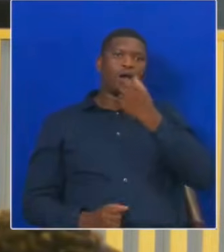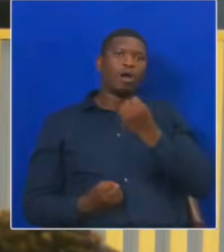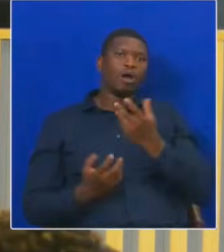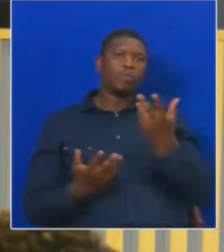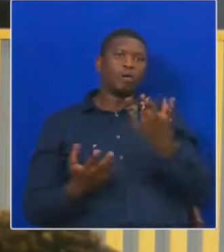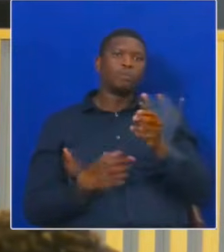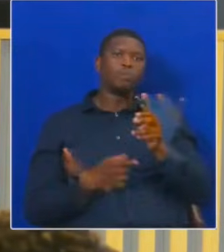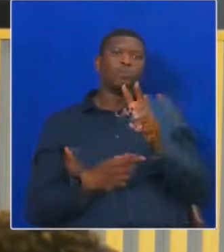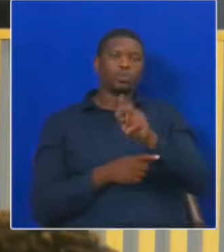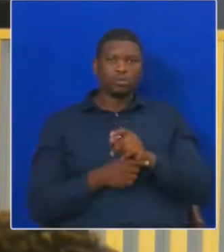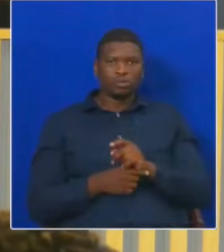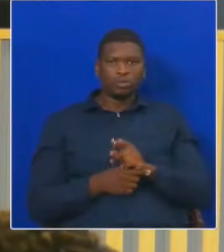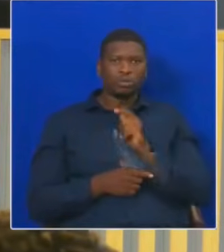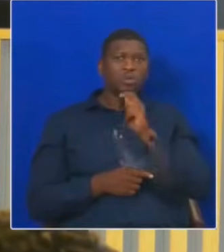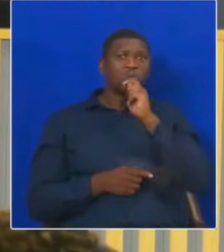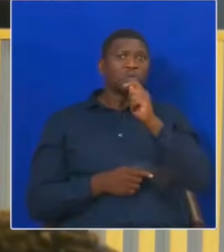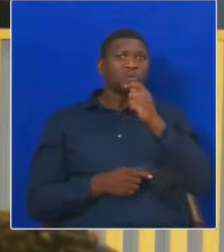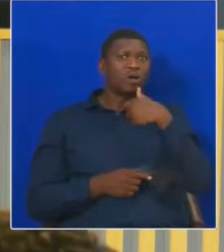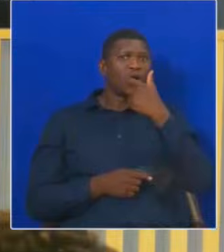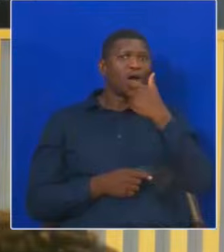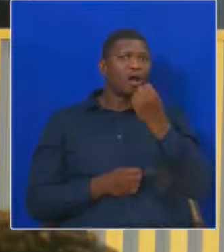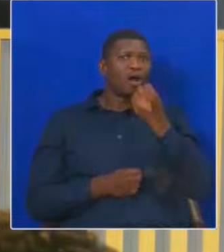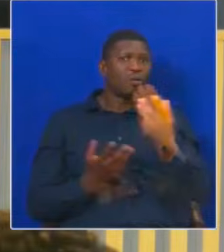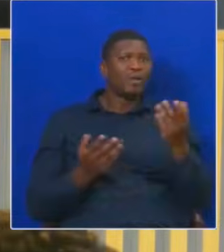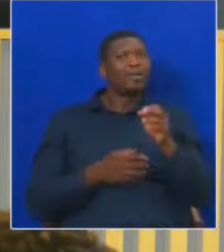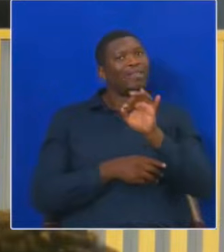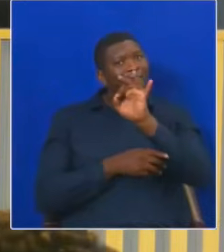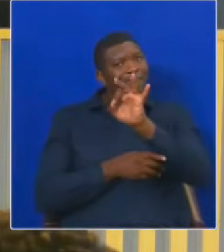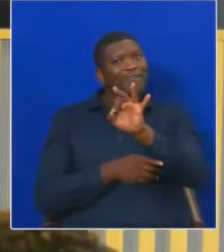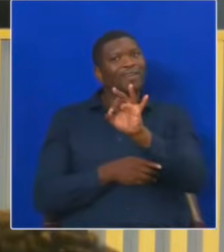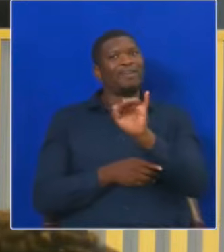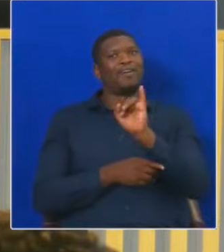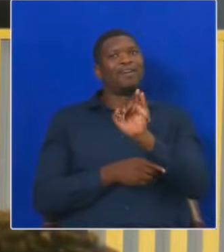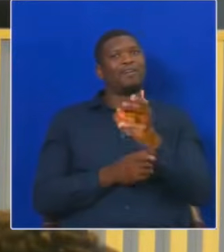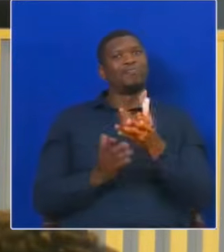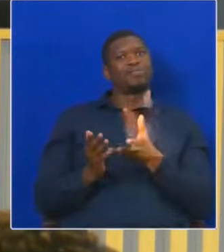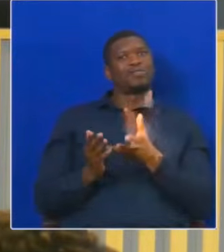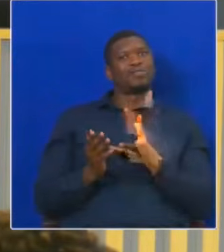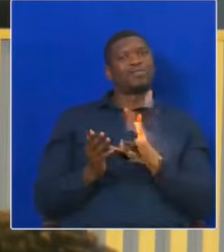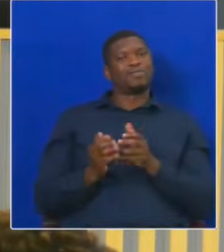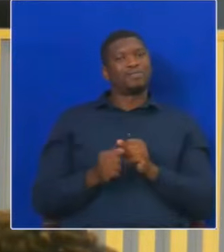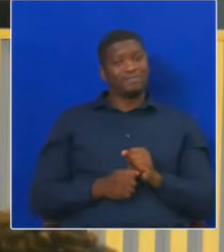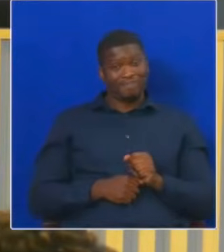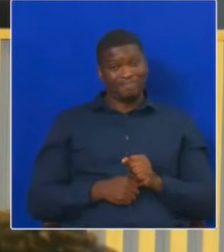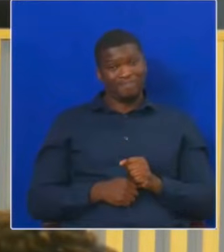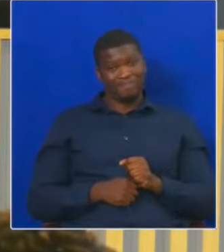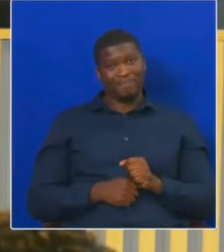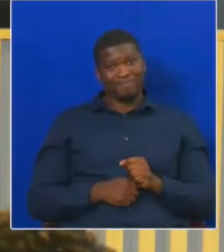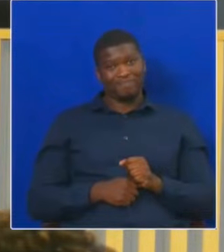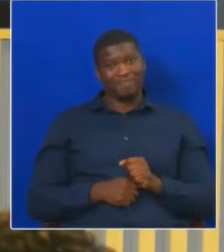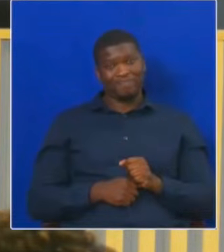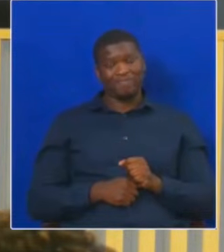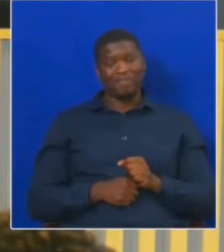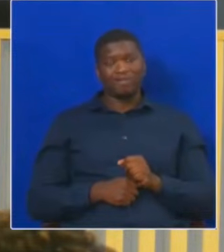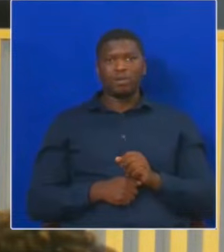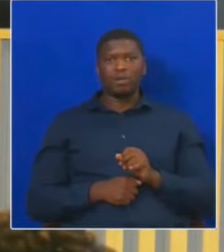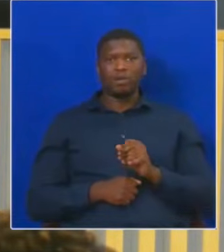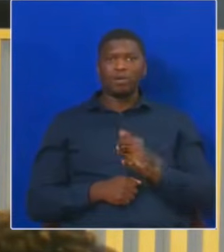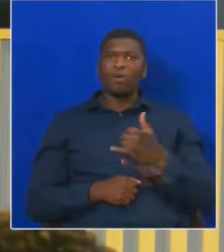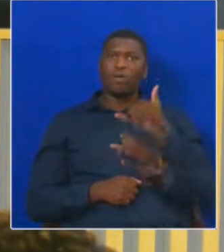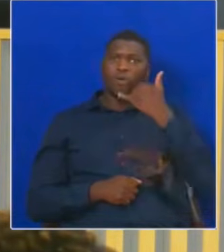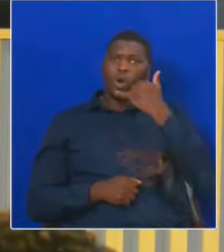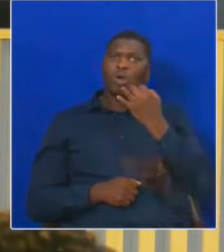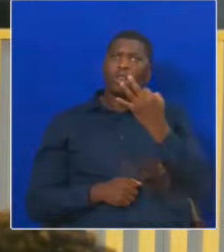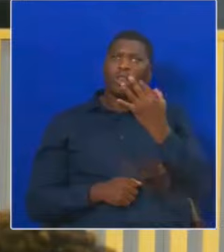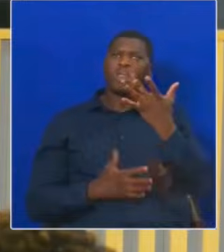those iPhones had already been taken back to